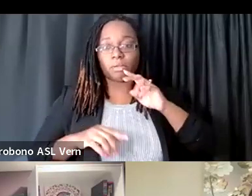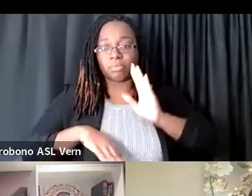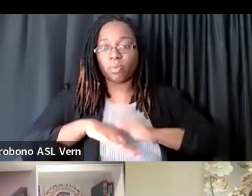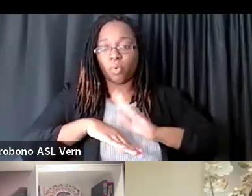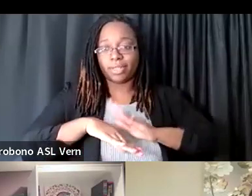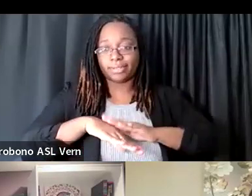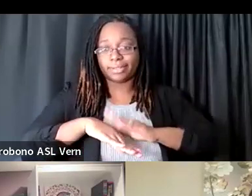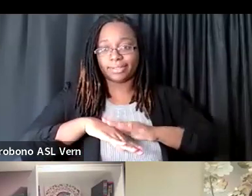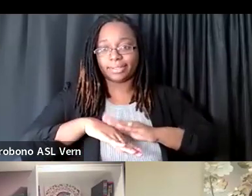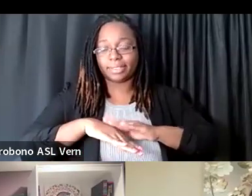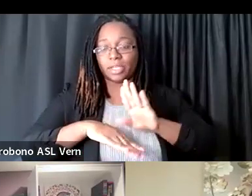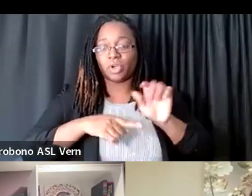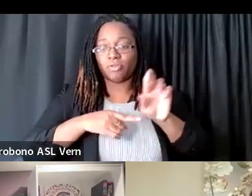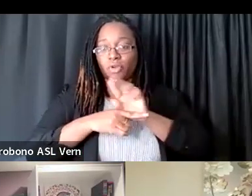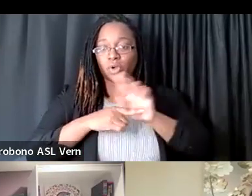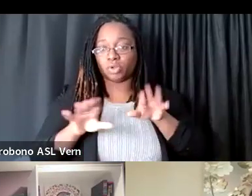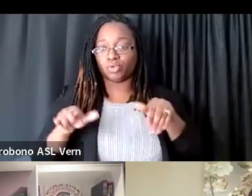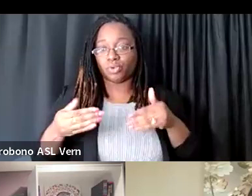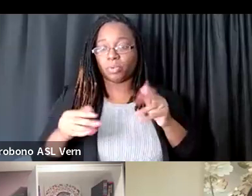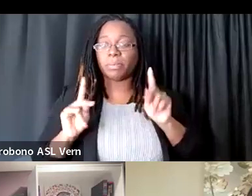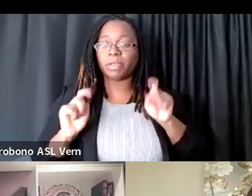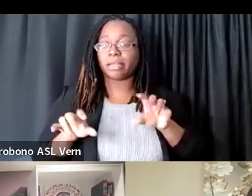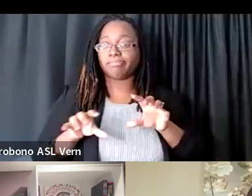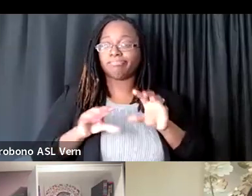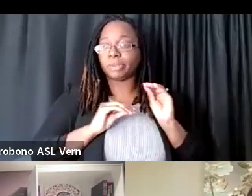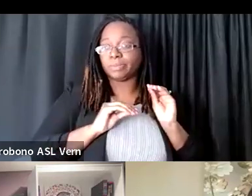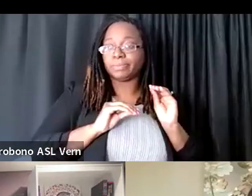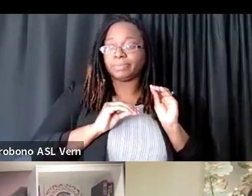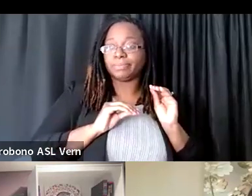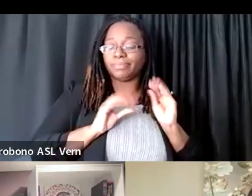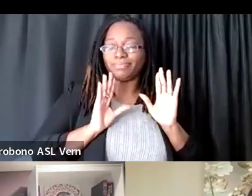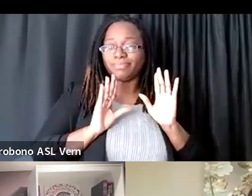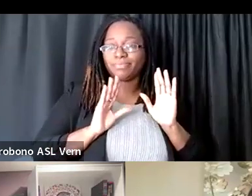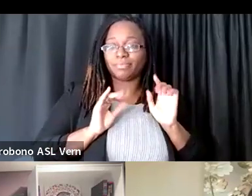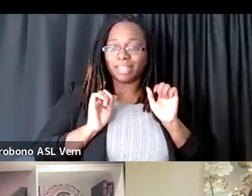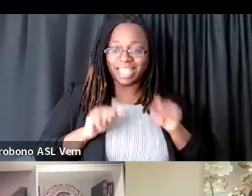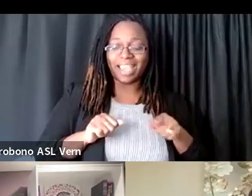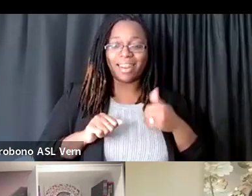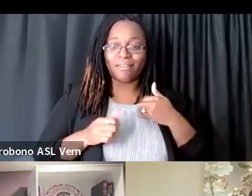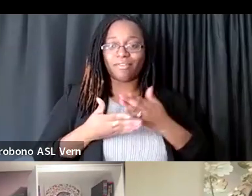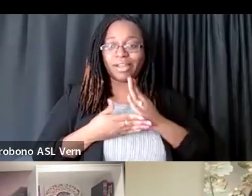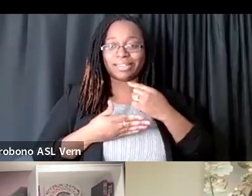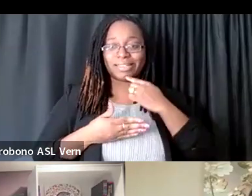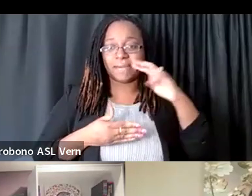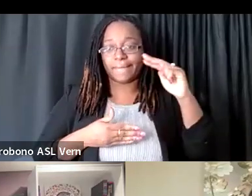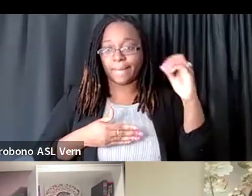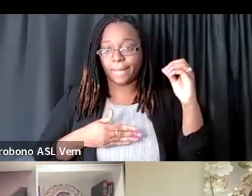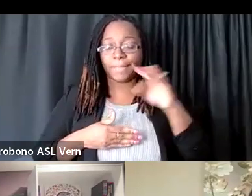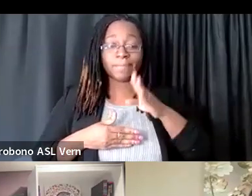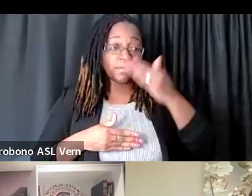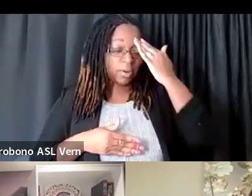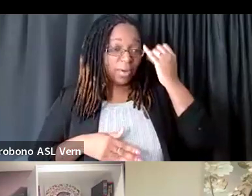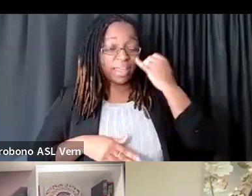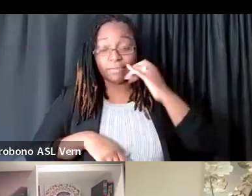that gives people an out. People should always be able to say no. You never know if you're going to be triggered by a touch,